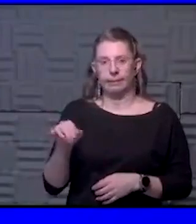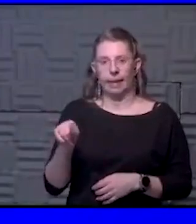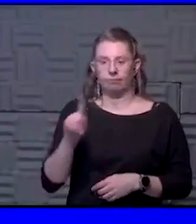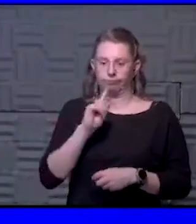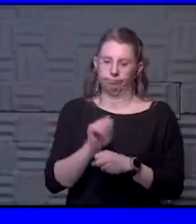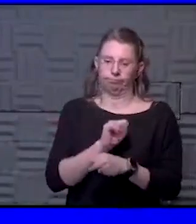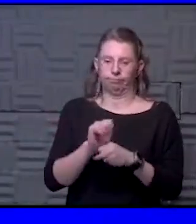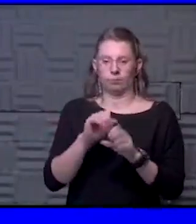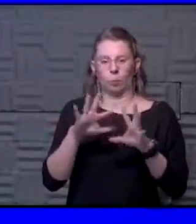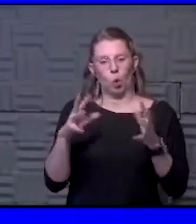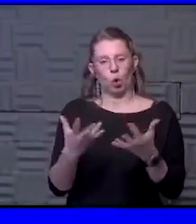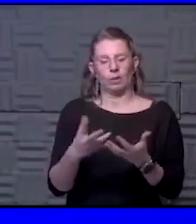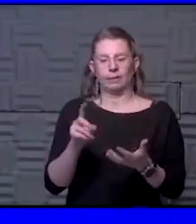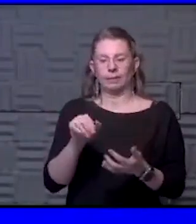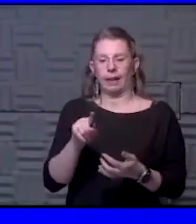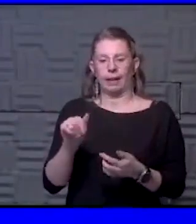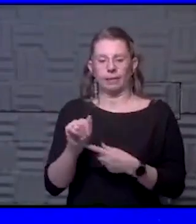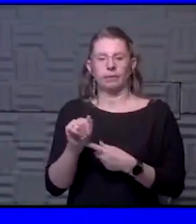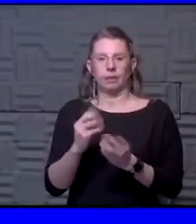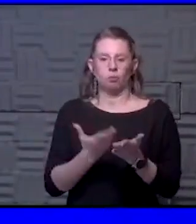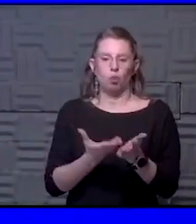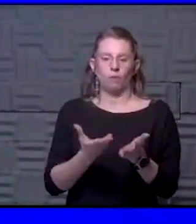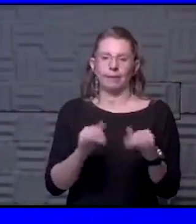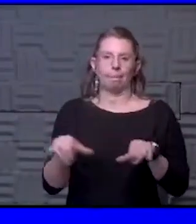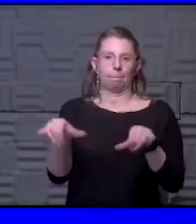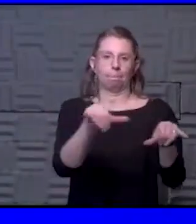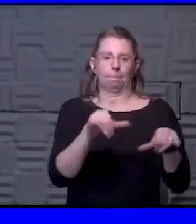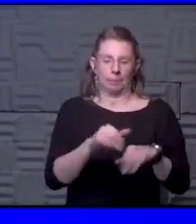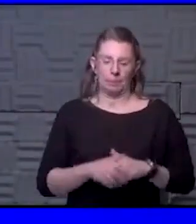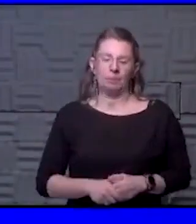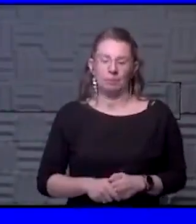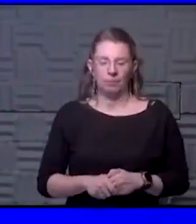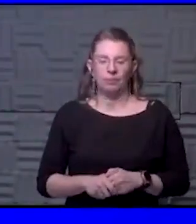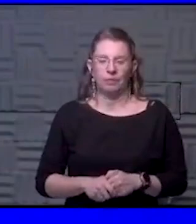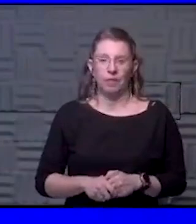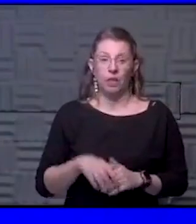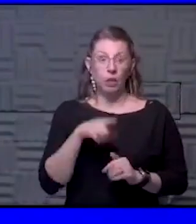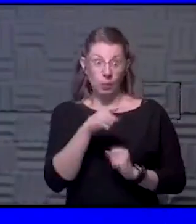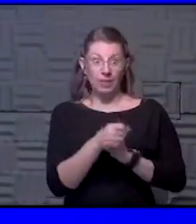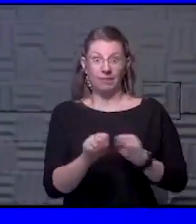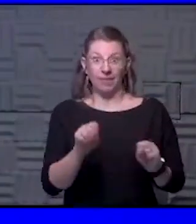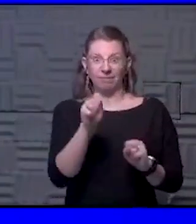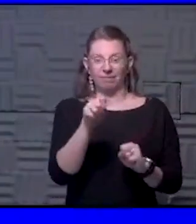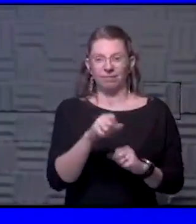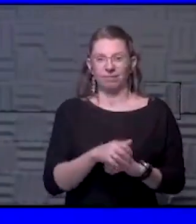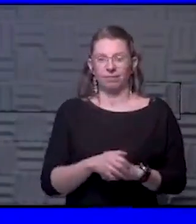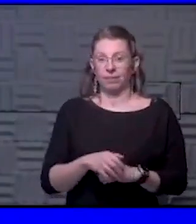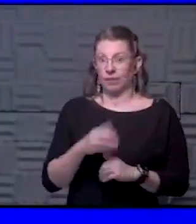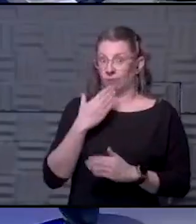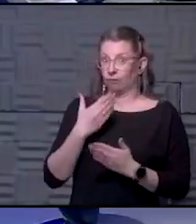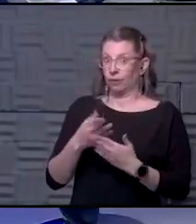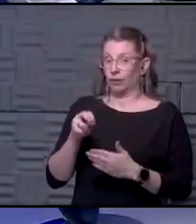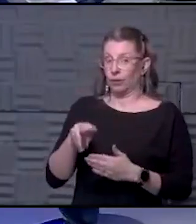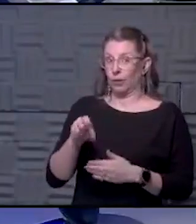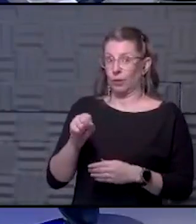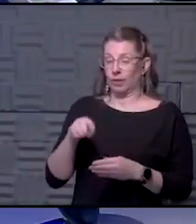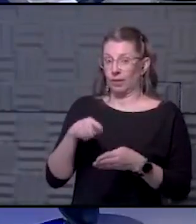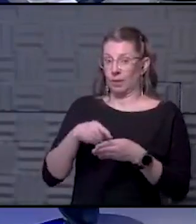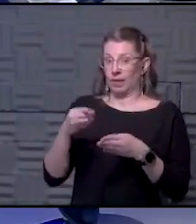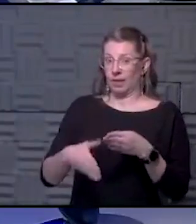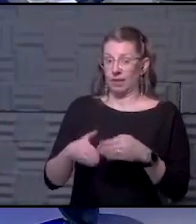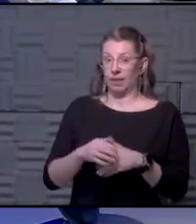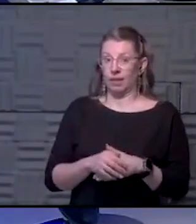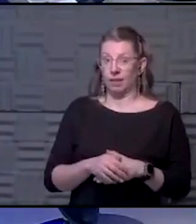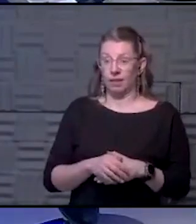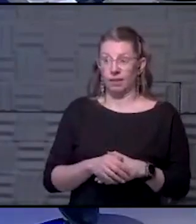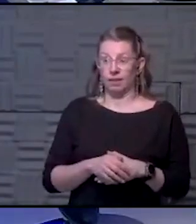a lot of vaccine is bearing that out as well. So, you're safe, but then... Yeah, that was good news this weekend, too, about what was going on in Israel.